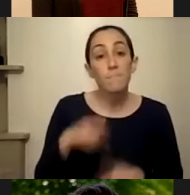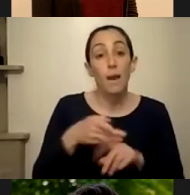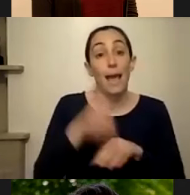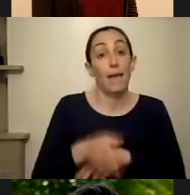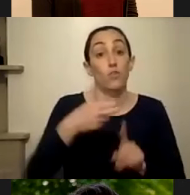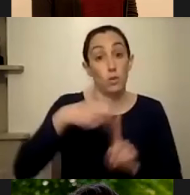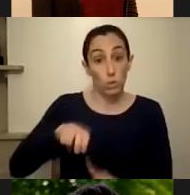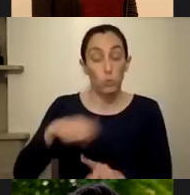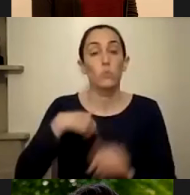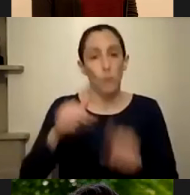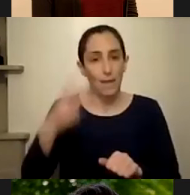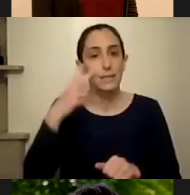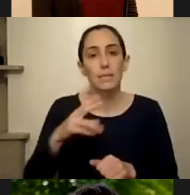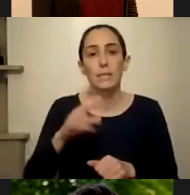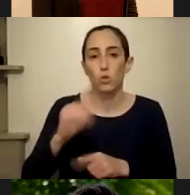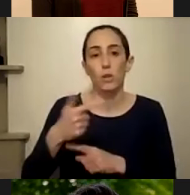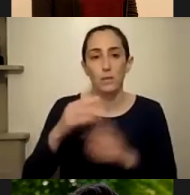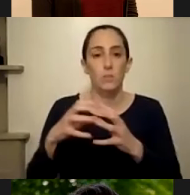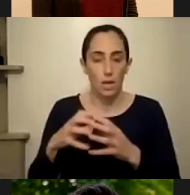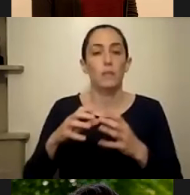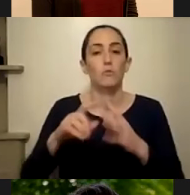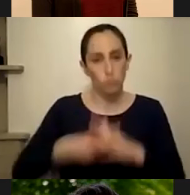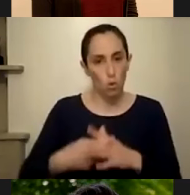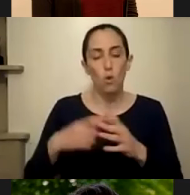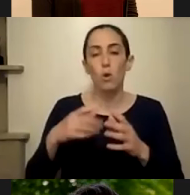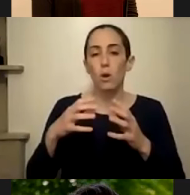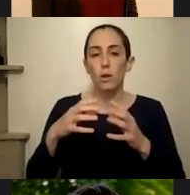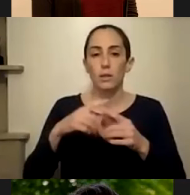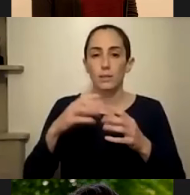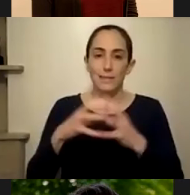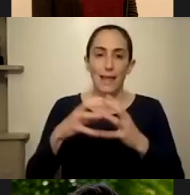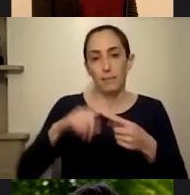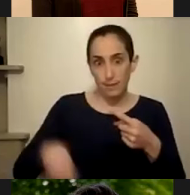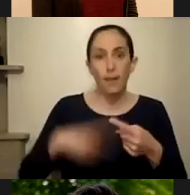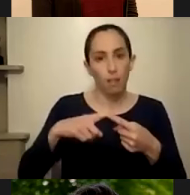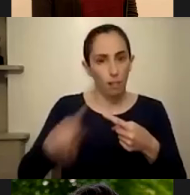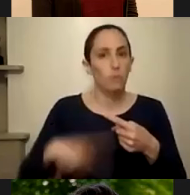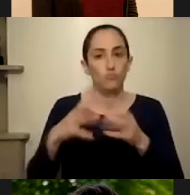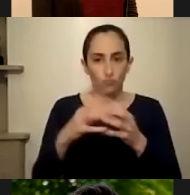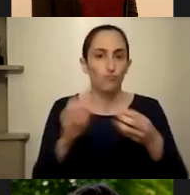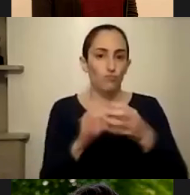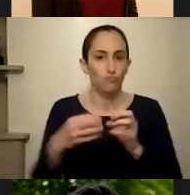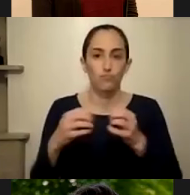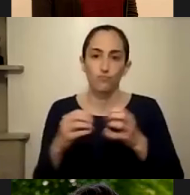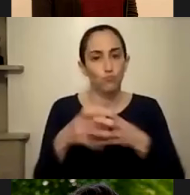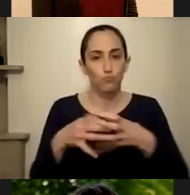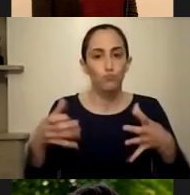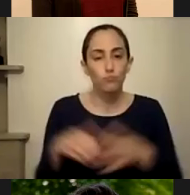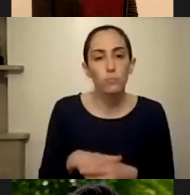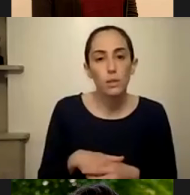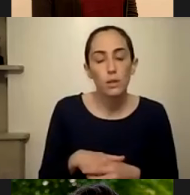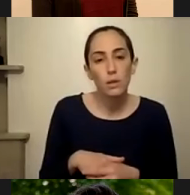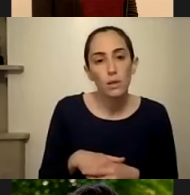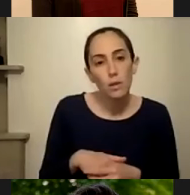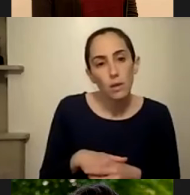cell cycle labeled by EDU, and these EDU labeled cells are motor cell marker